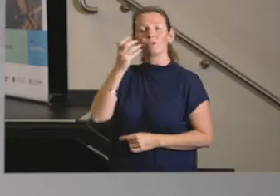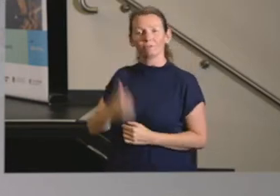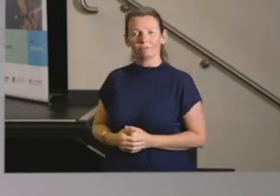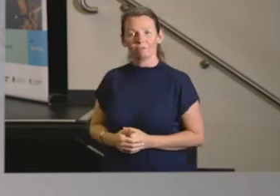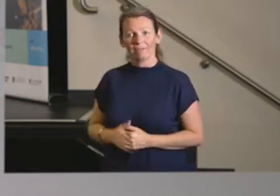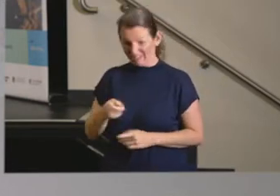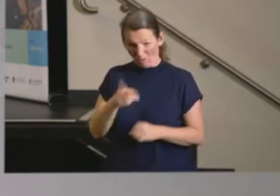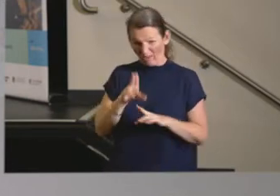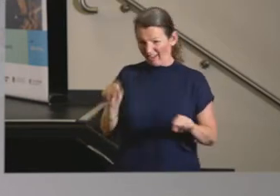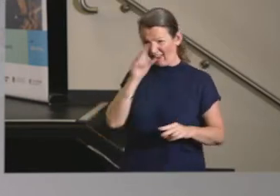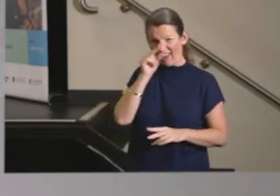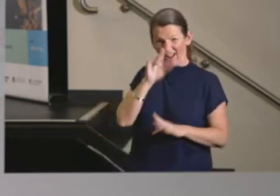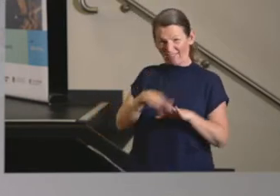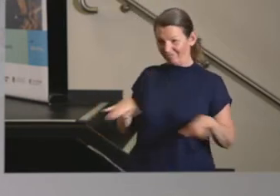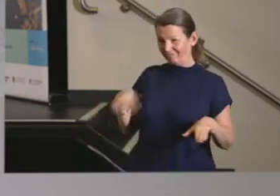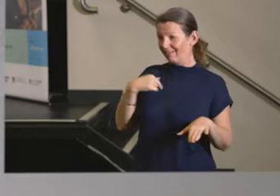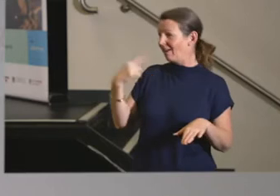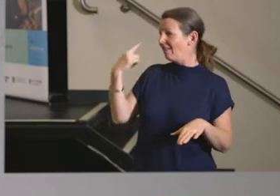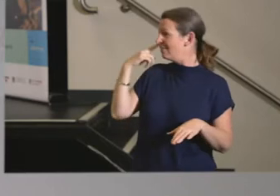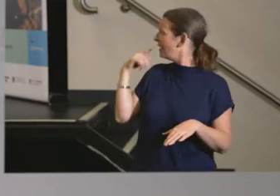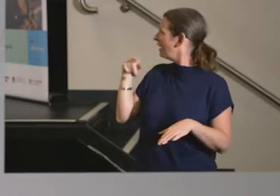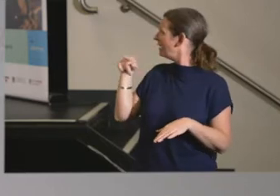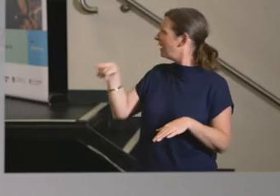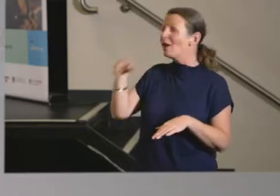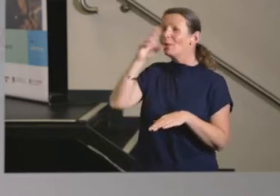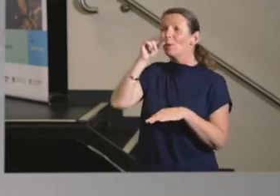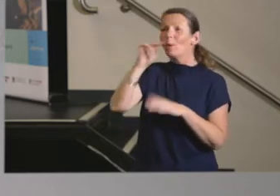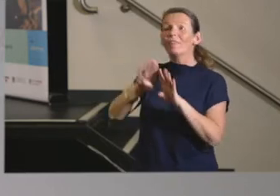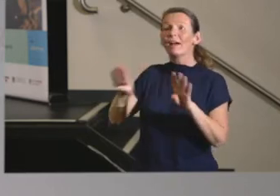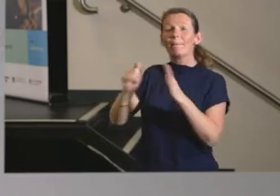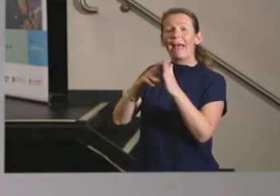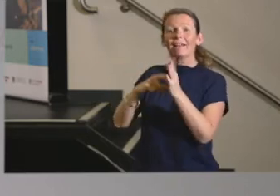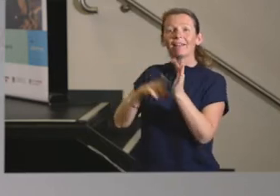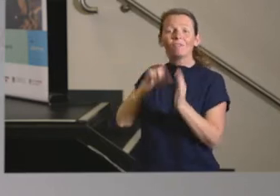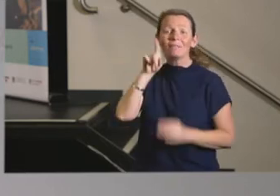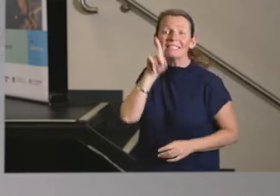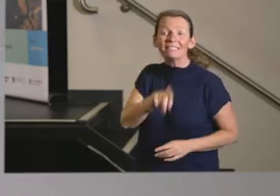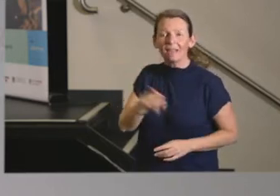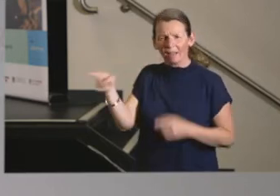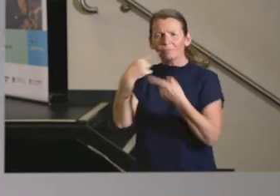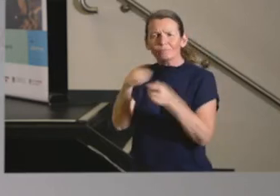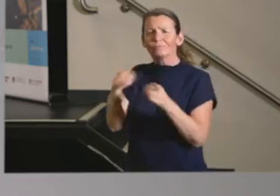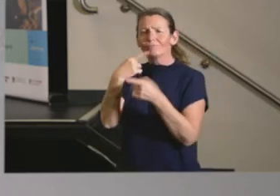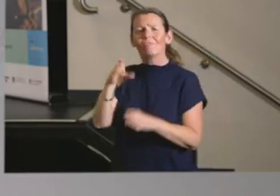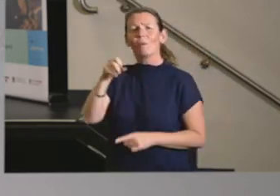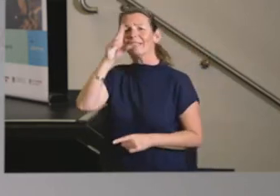people and someone, I think Christine in the youth panel from yesterday, one of the messages that came